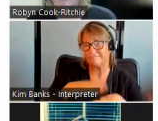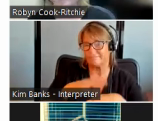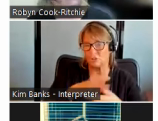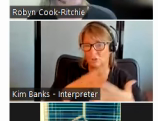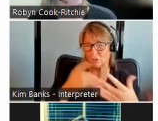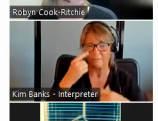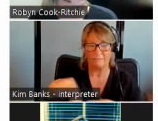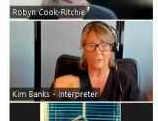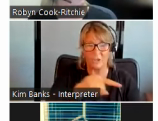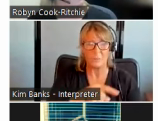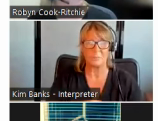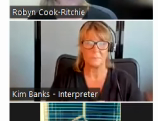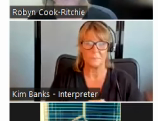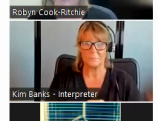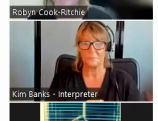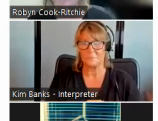desk